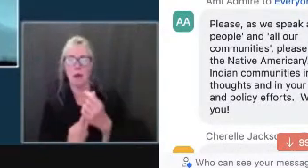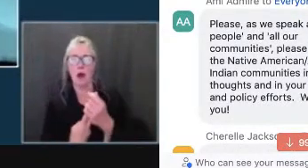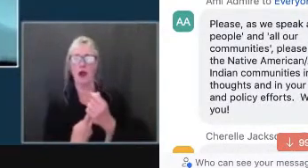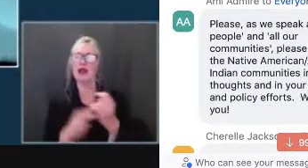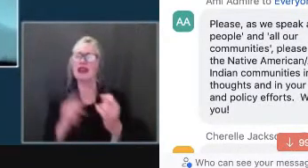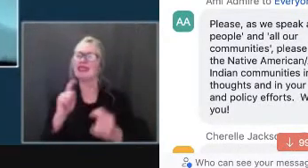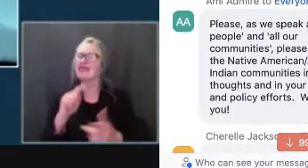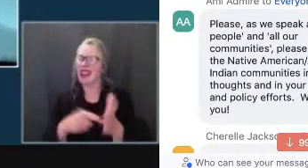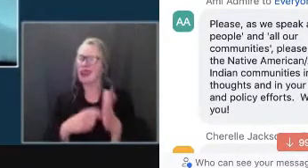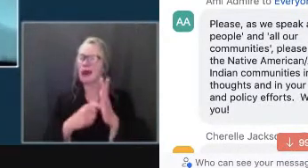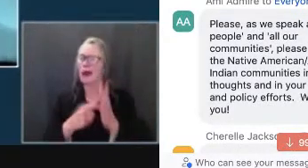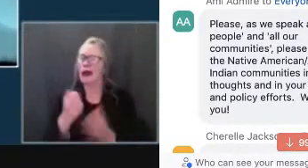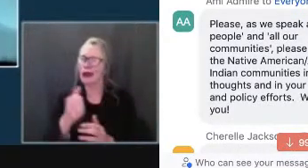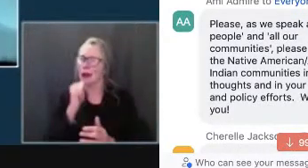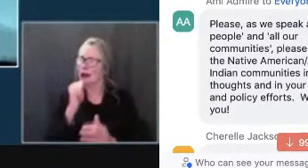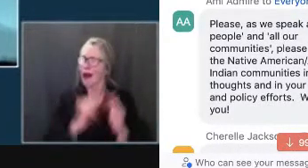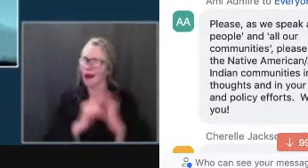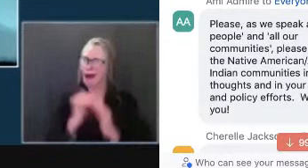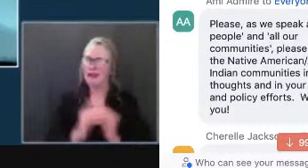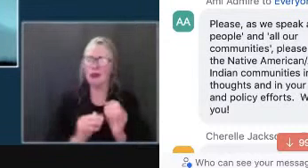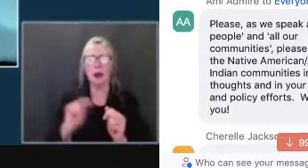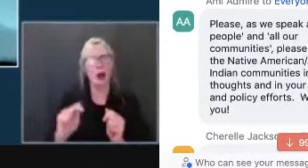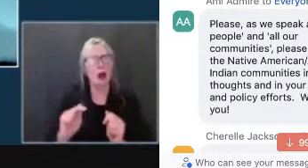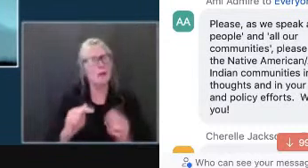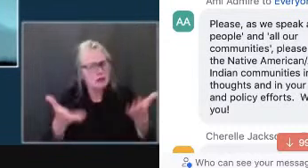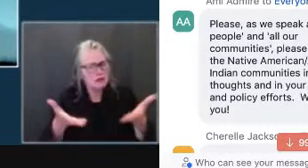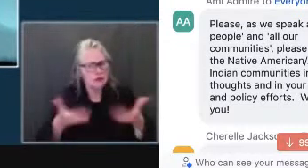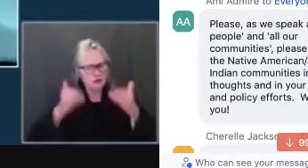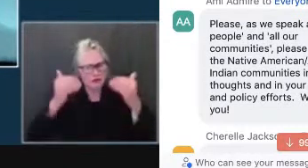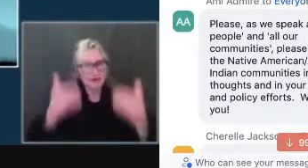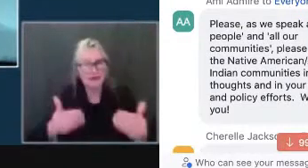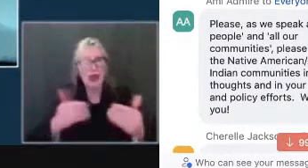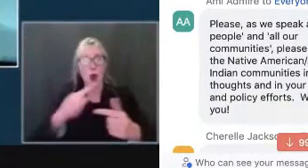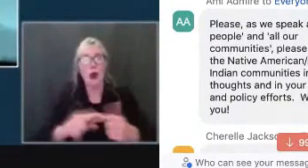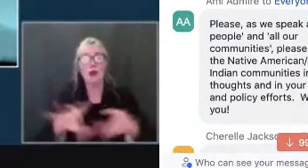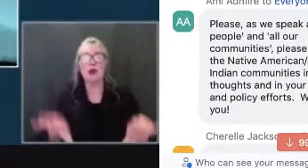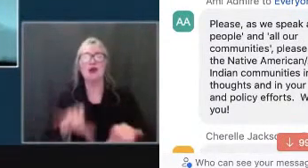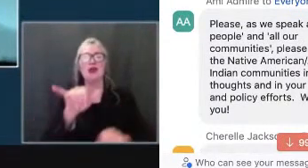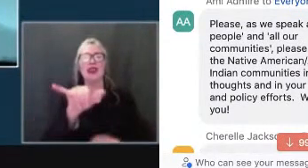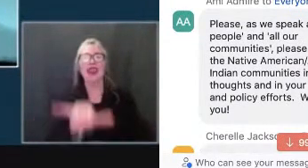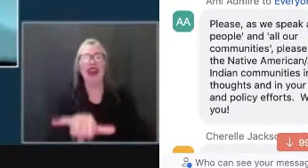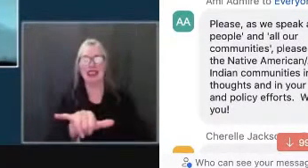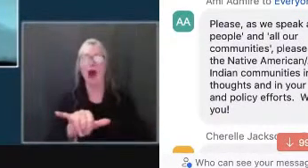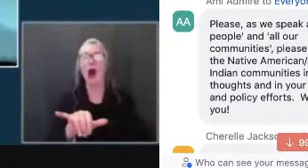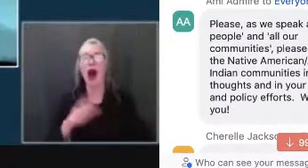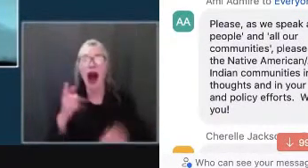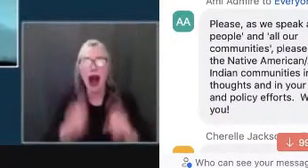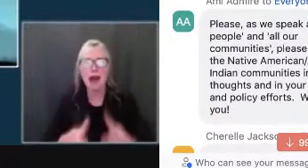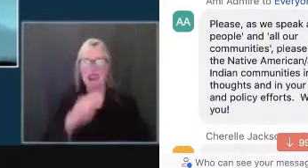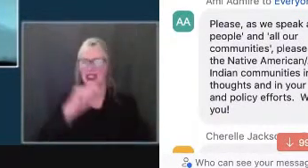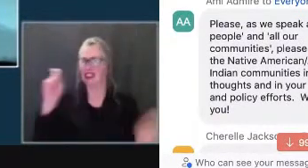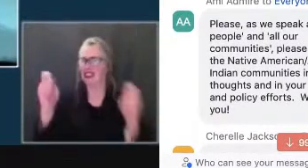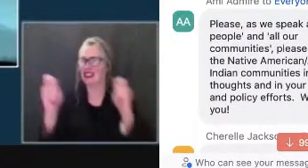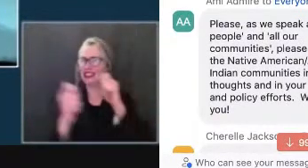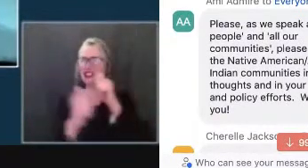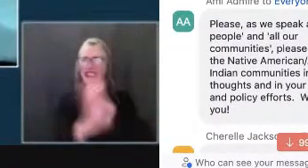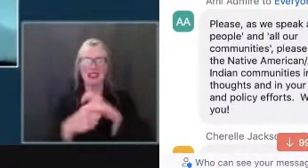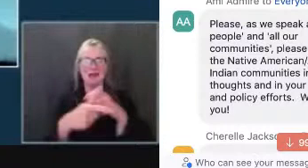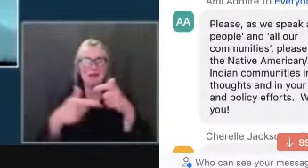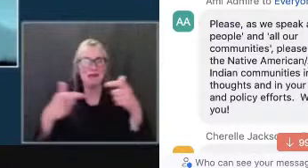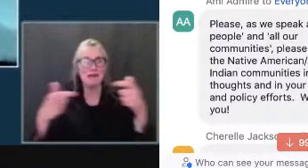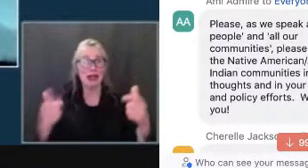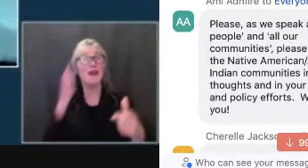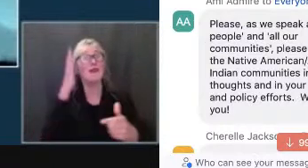in this work together. But when we do, big change happens and a future can